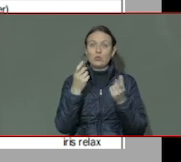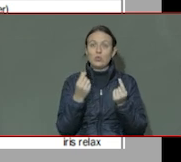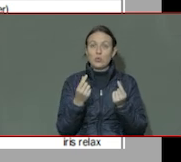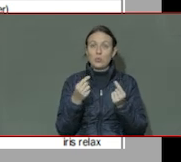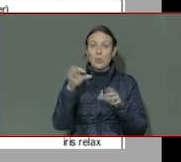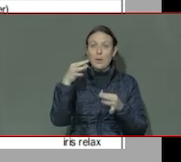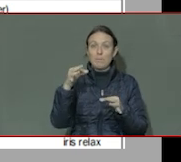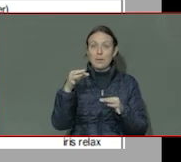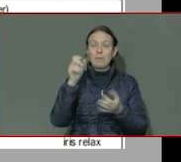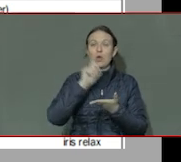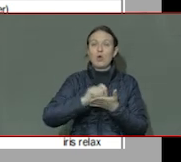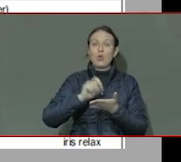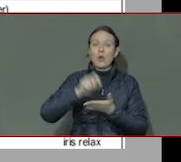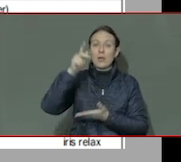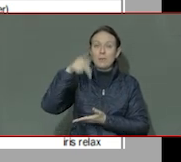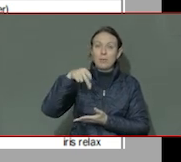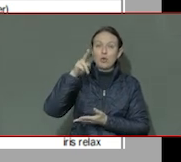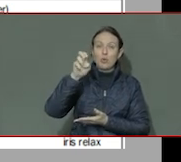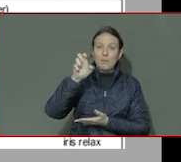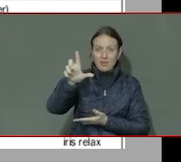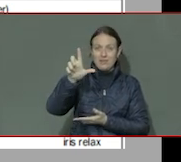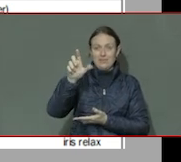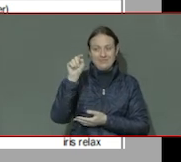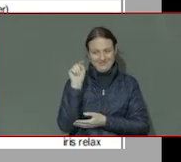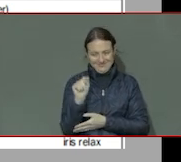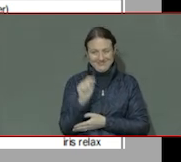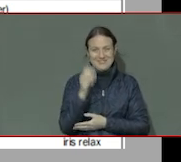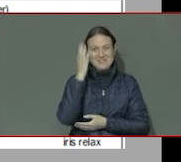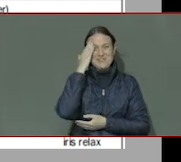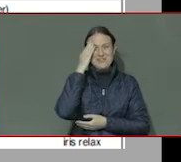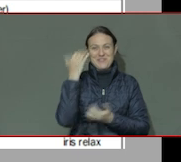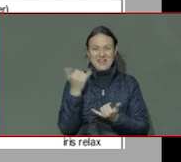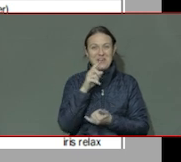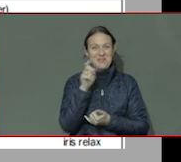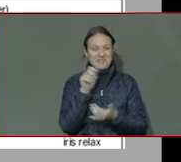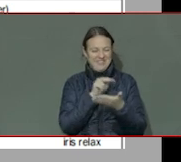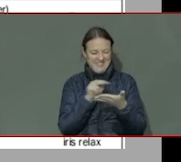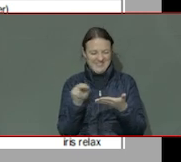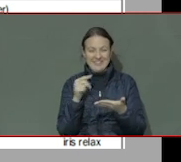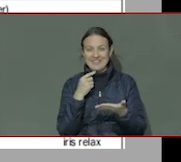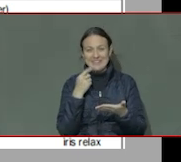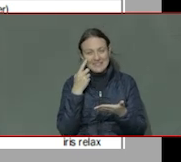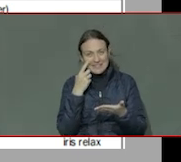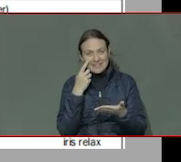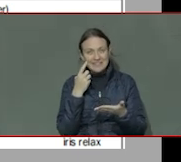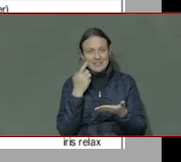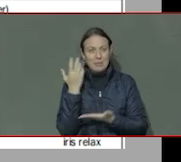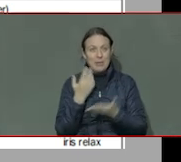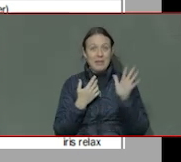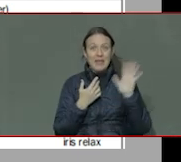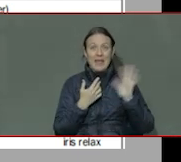and you write pupil mechanism. Then you go through the rest of the question. You really can use your